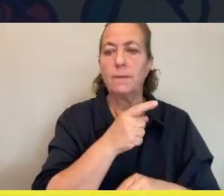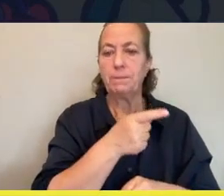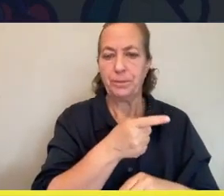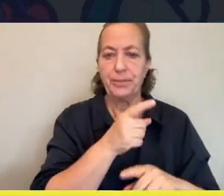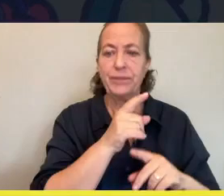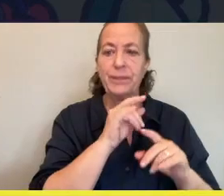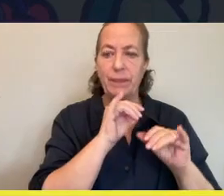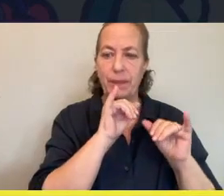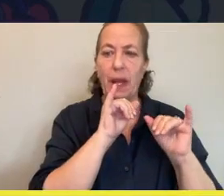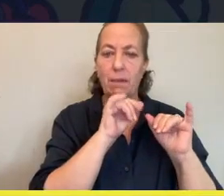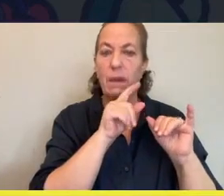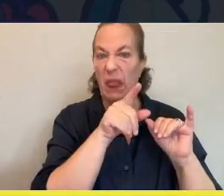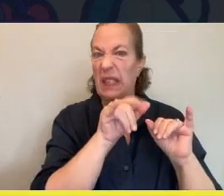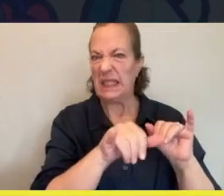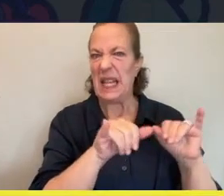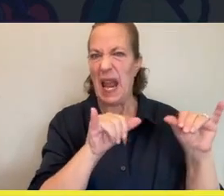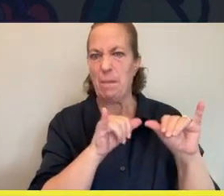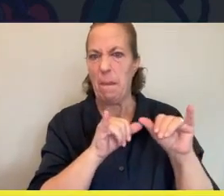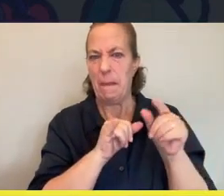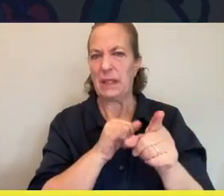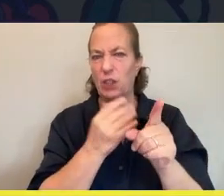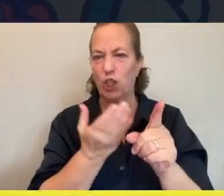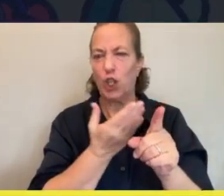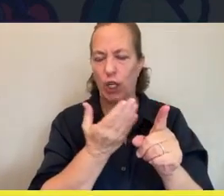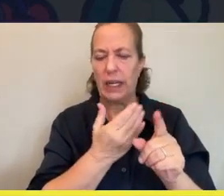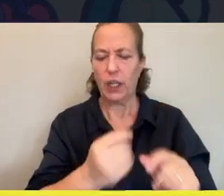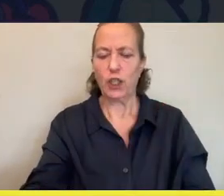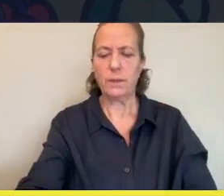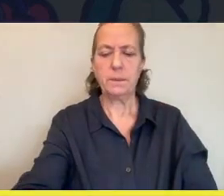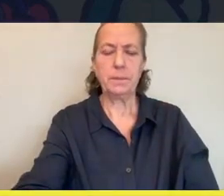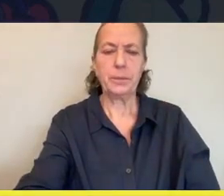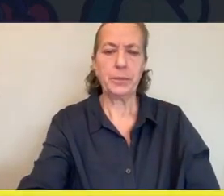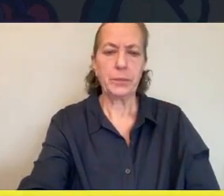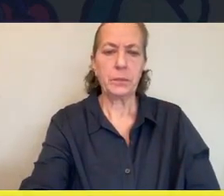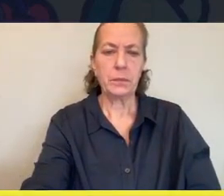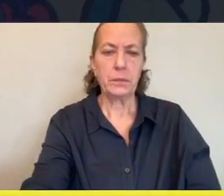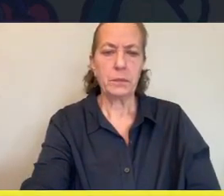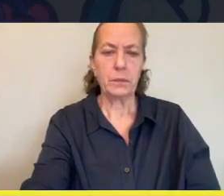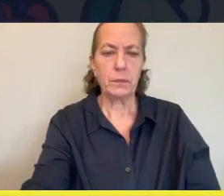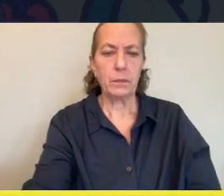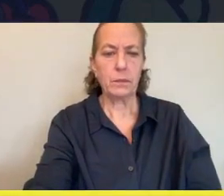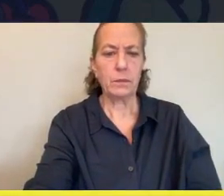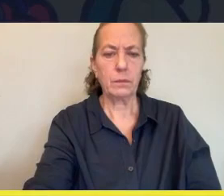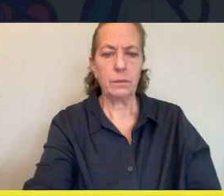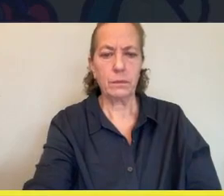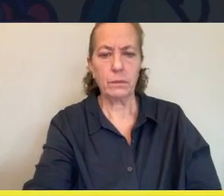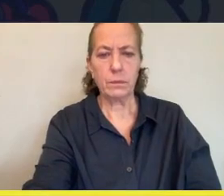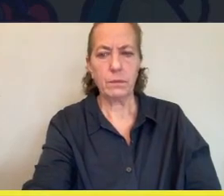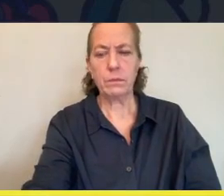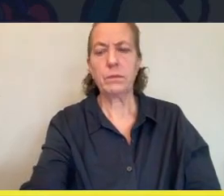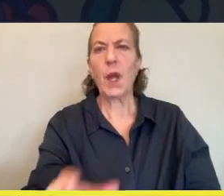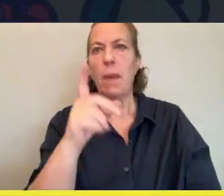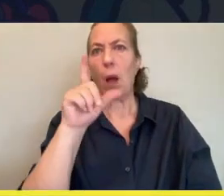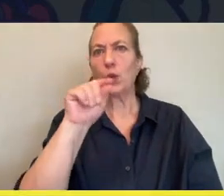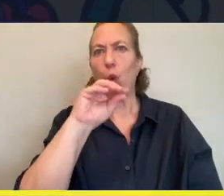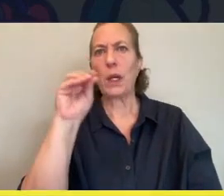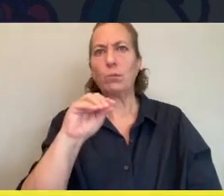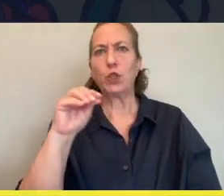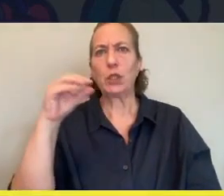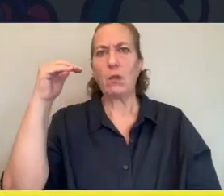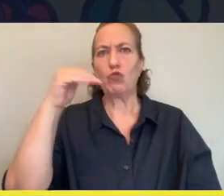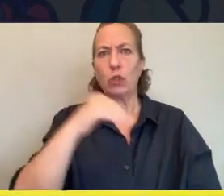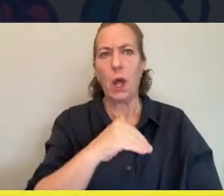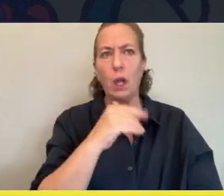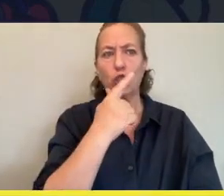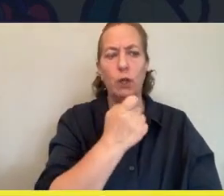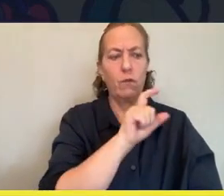measure in nursing homes, approximately 20% reduction from 2013 to